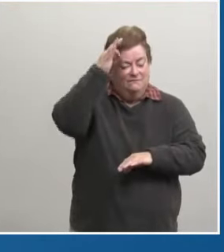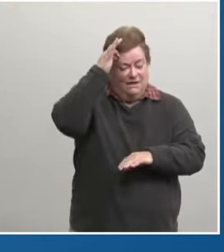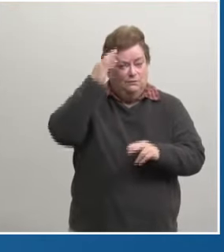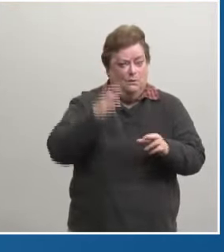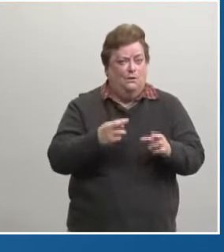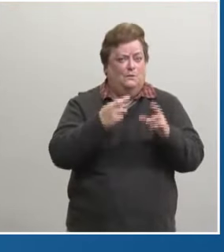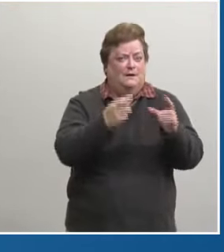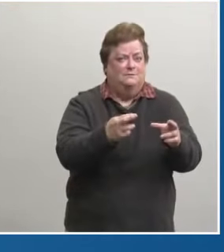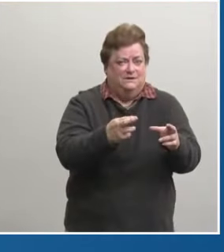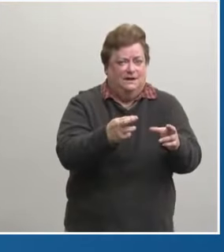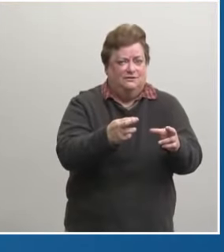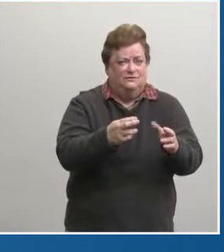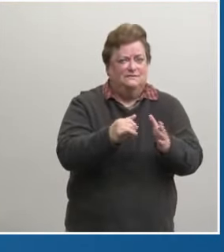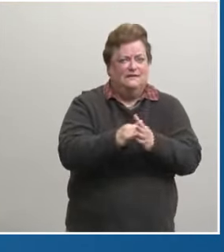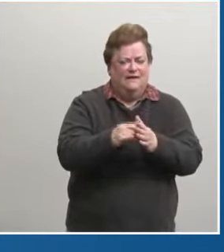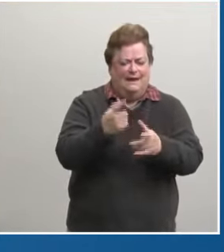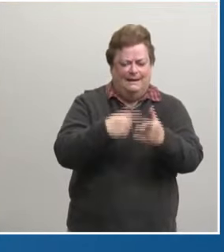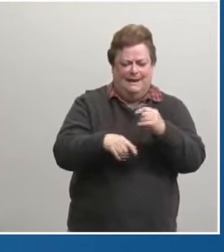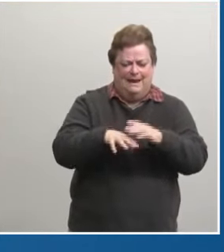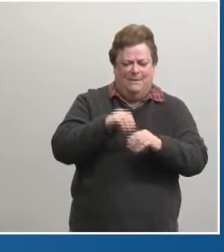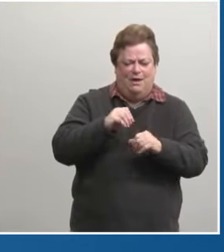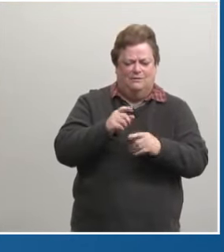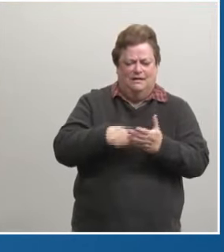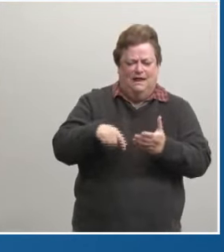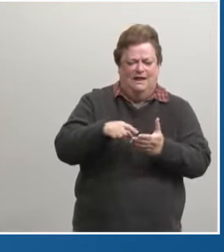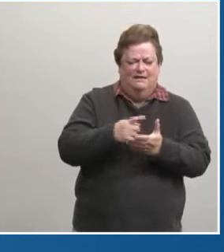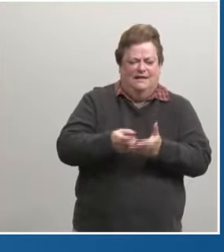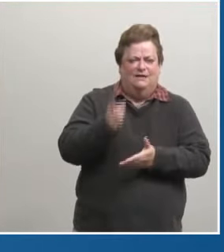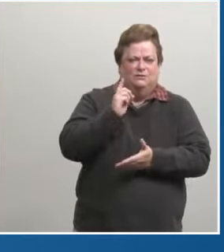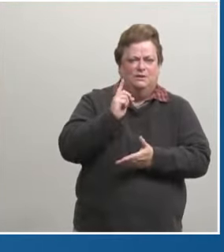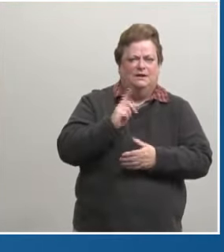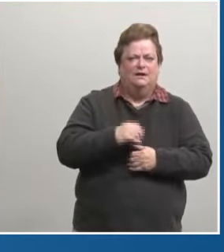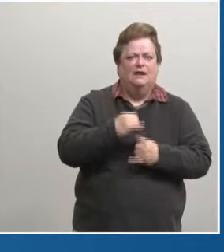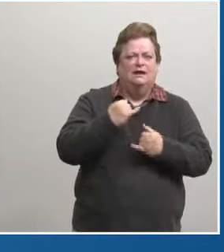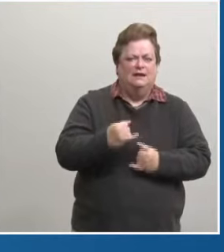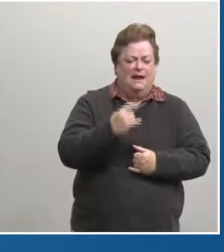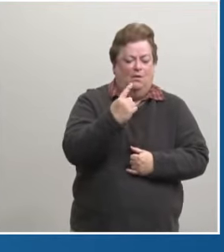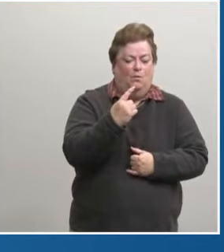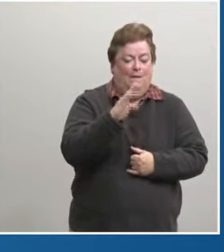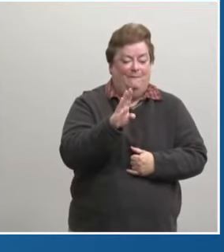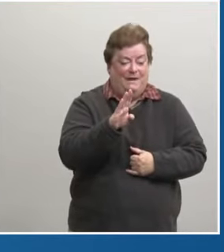federal recommendations that came out last week. Phase 1B now